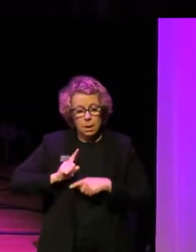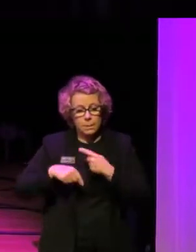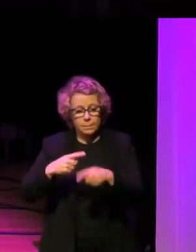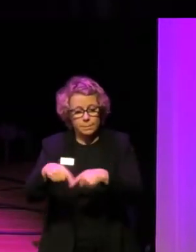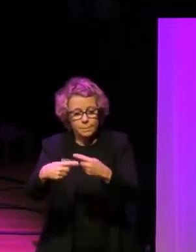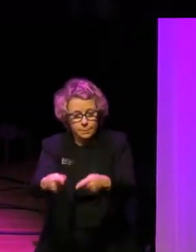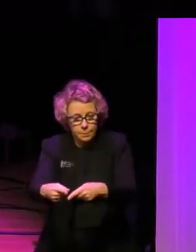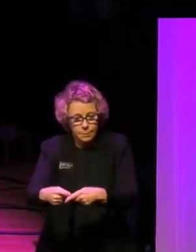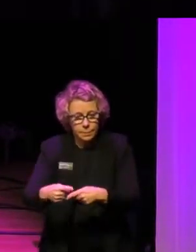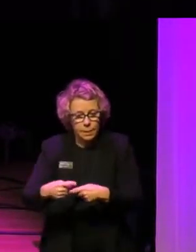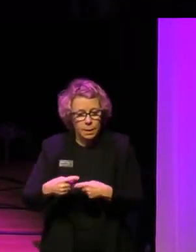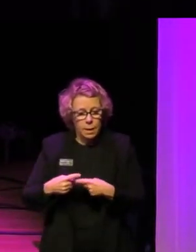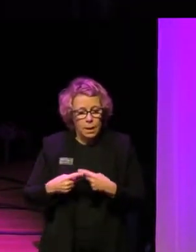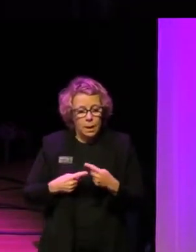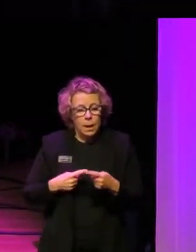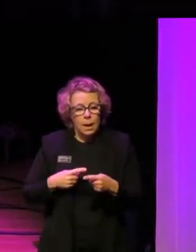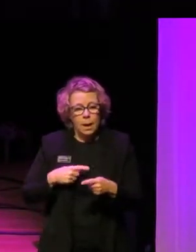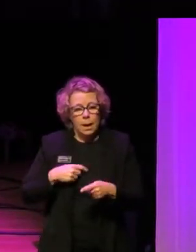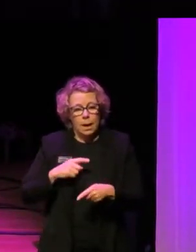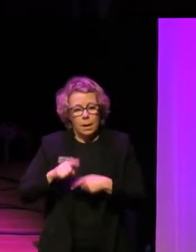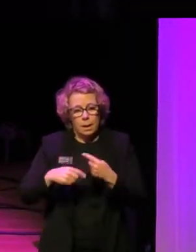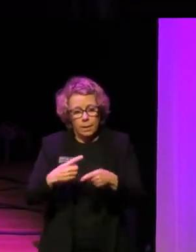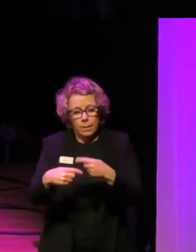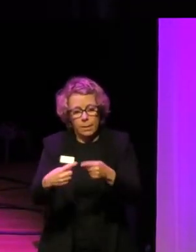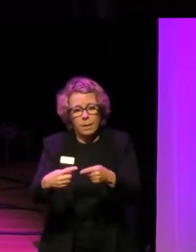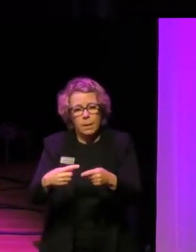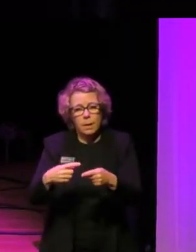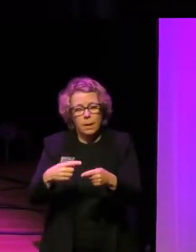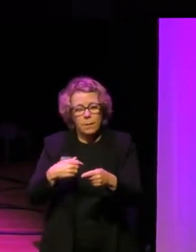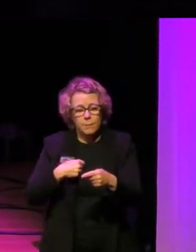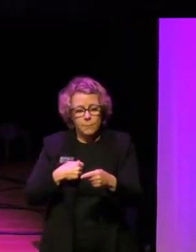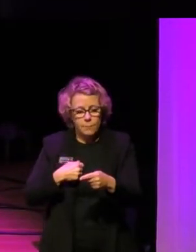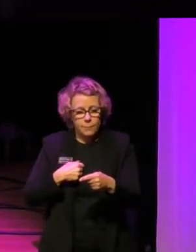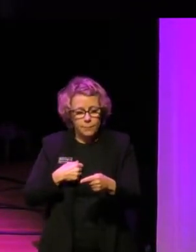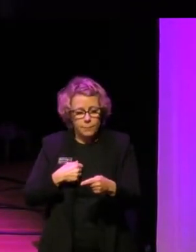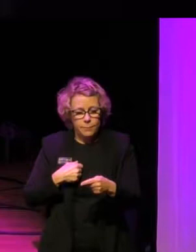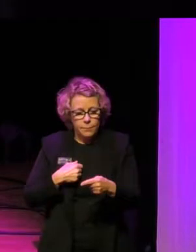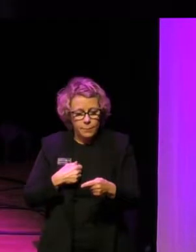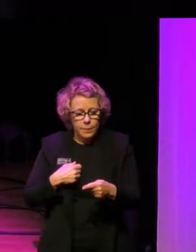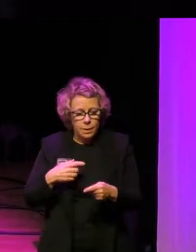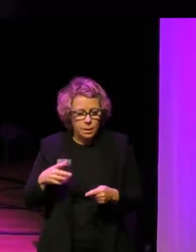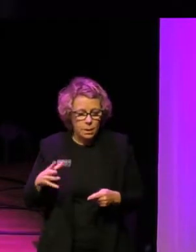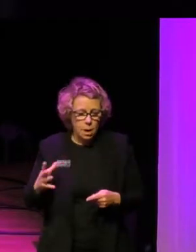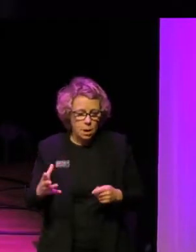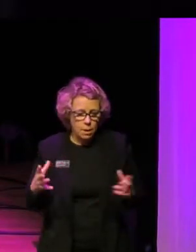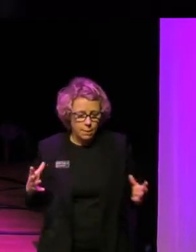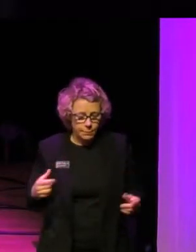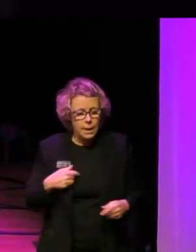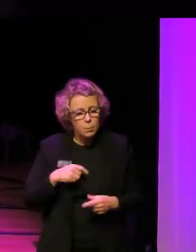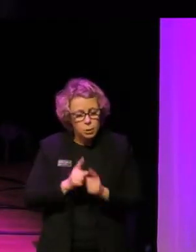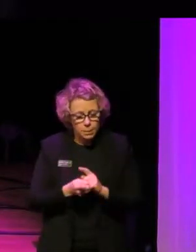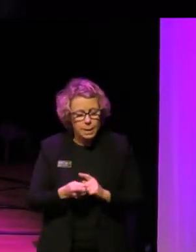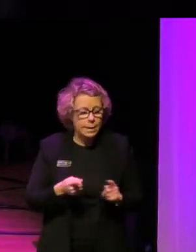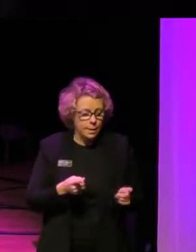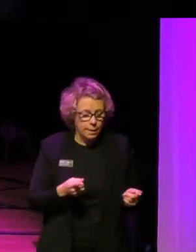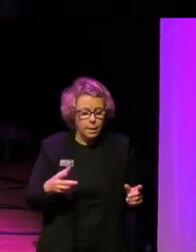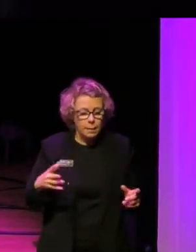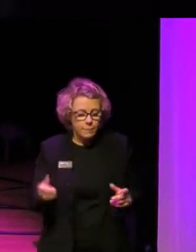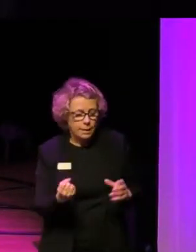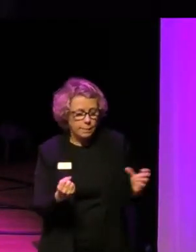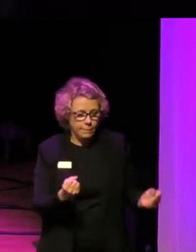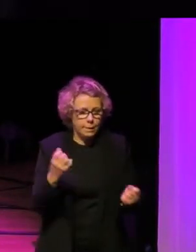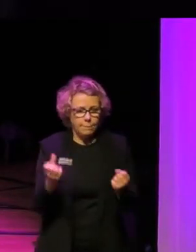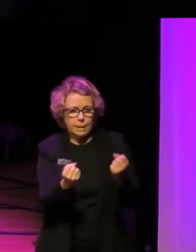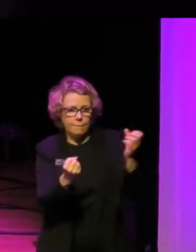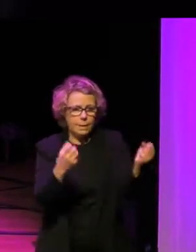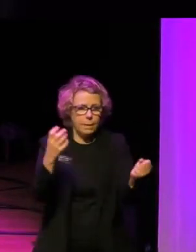need to think about a world of win-win, a world of interconnectedness, and a world where we don't